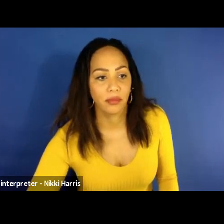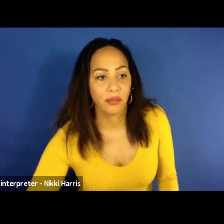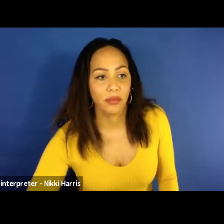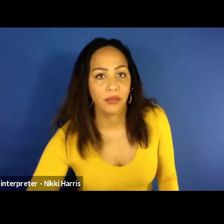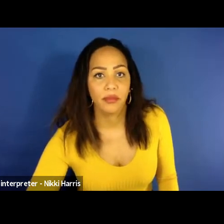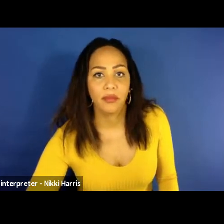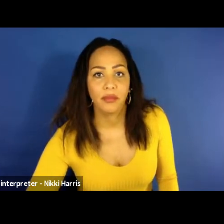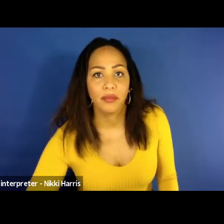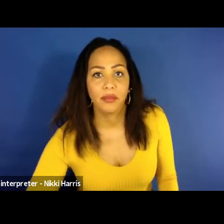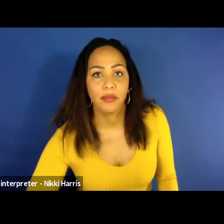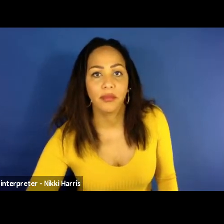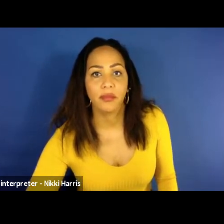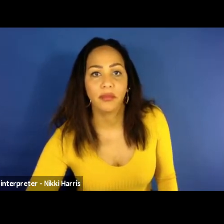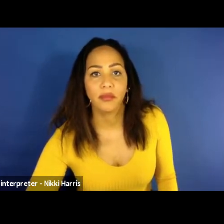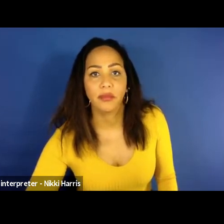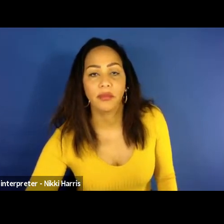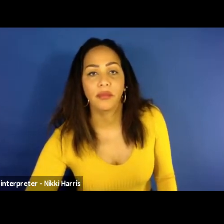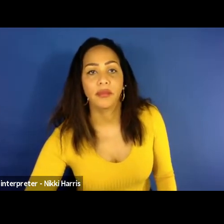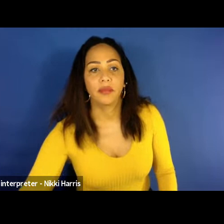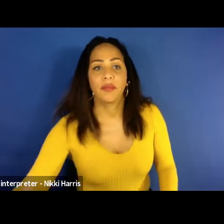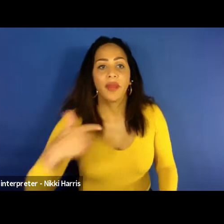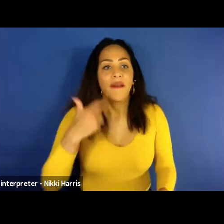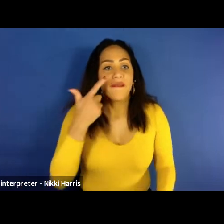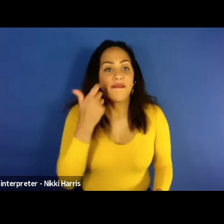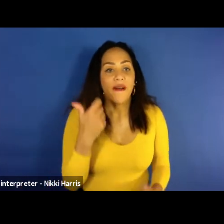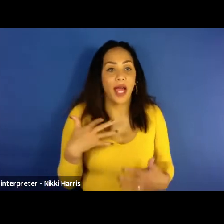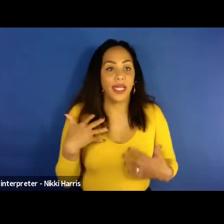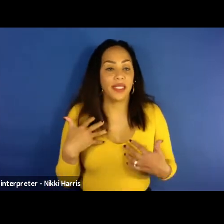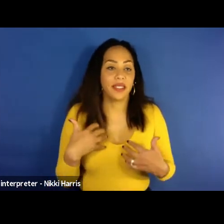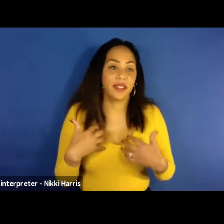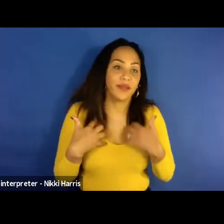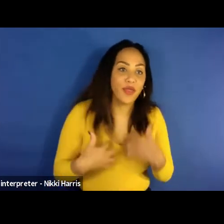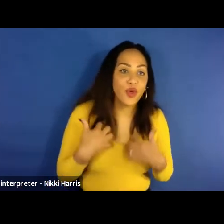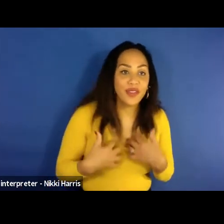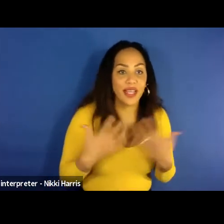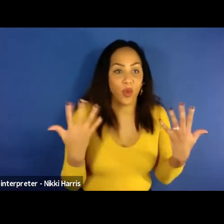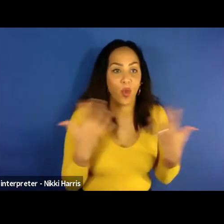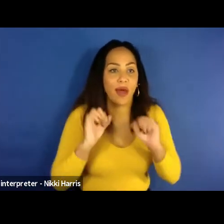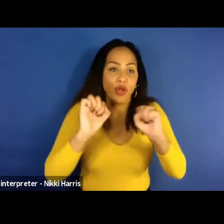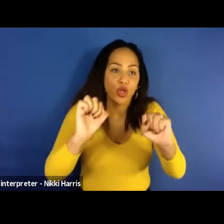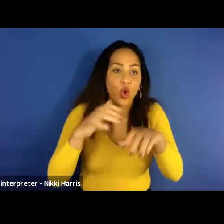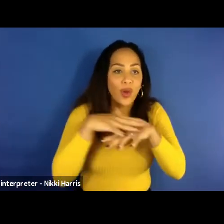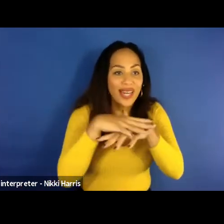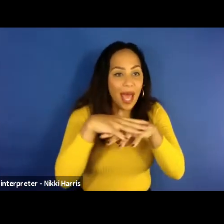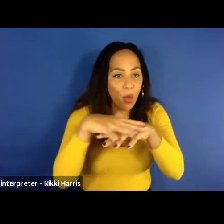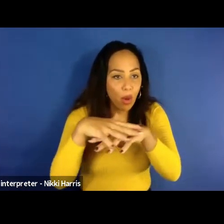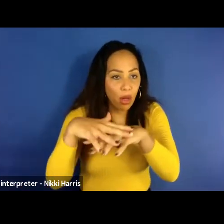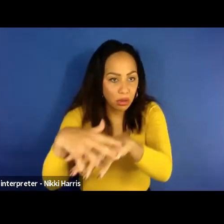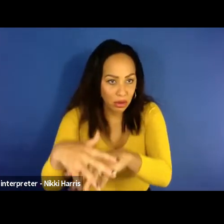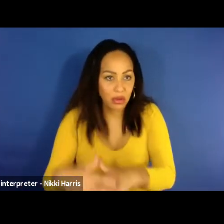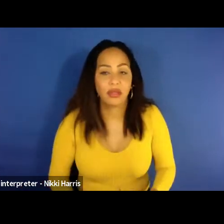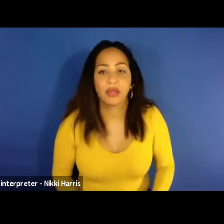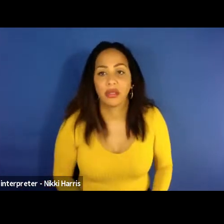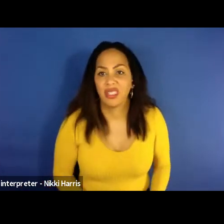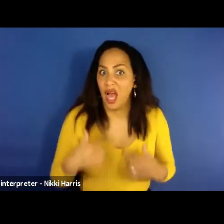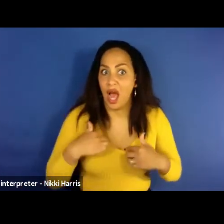You're going to find enthusiastic people within your networks. But ultimately, and this is a part of the process that I haven't even touched